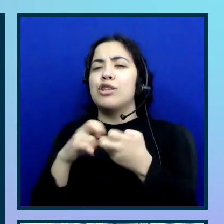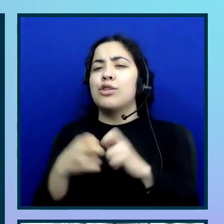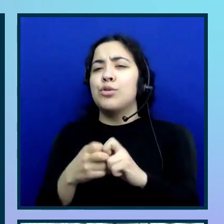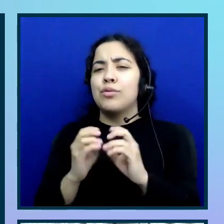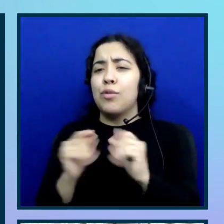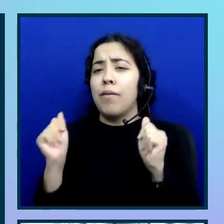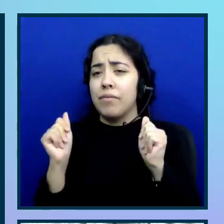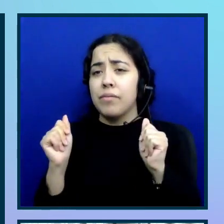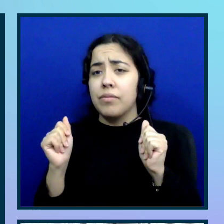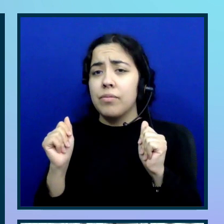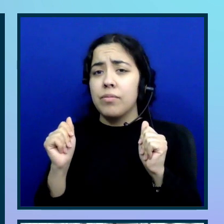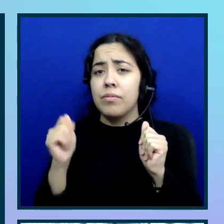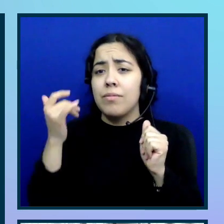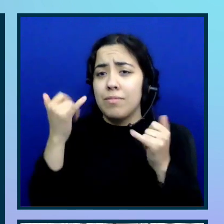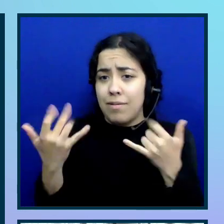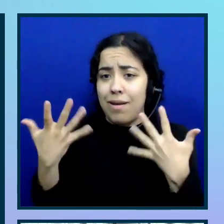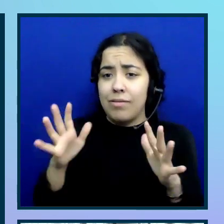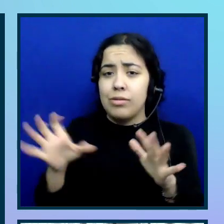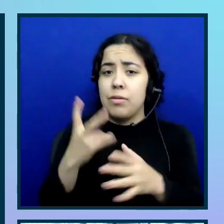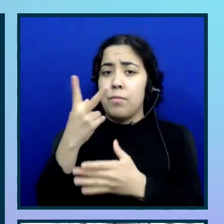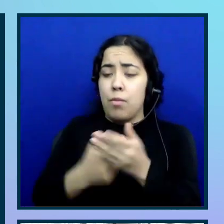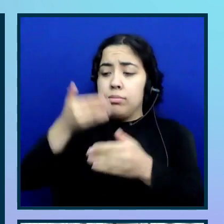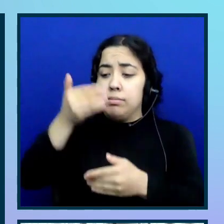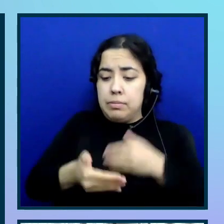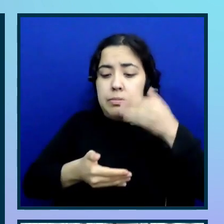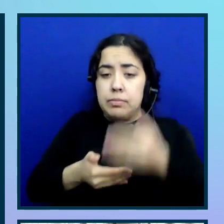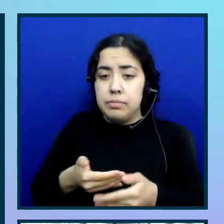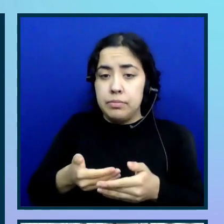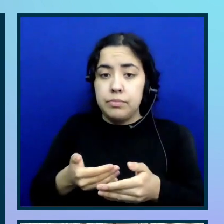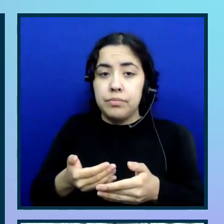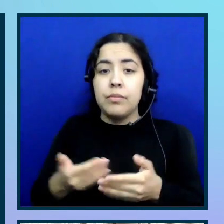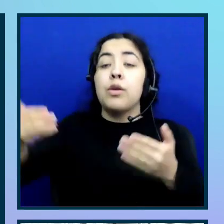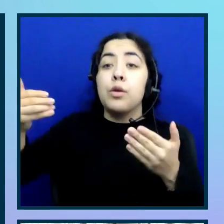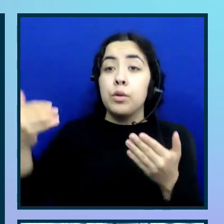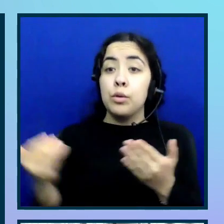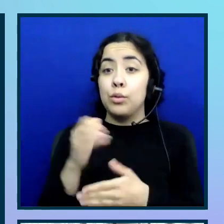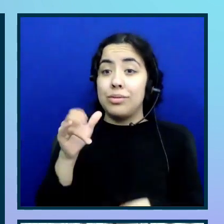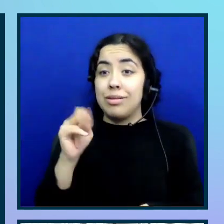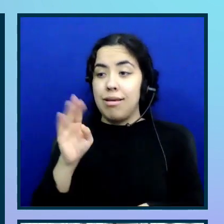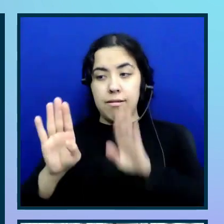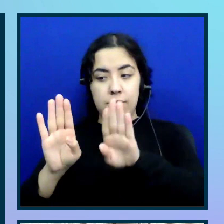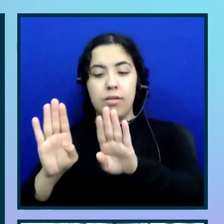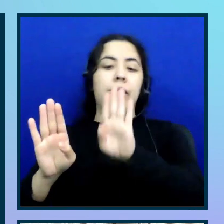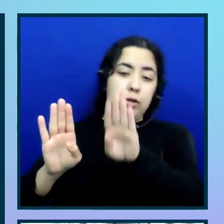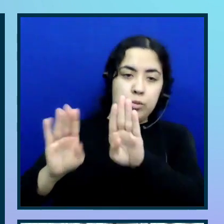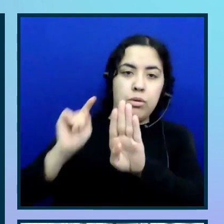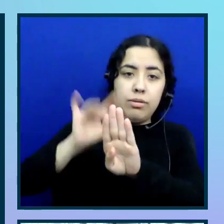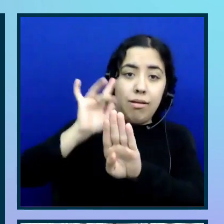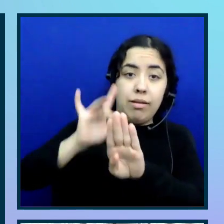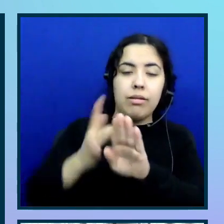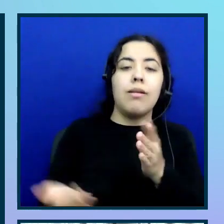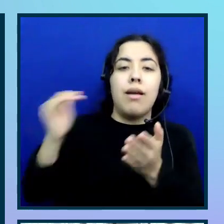element. So now that I've done both of those steps, I want to go back to start a new scan and scan all my page again to make sure that I